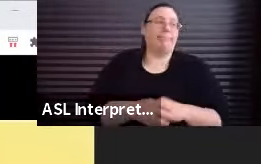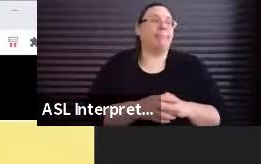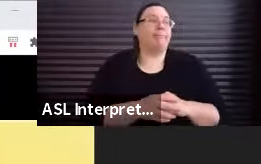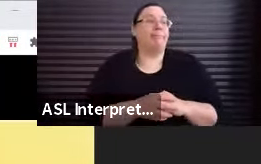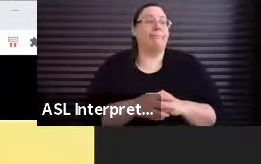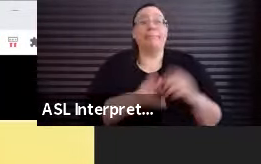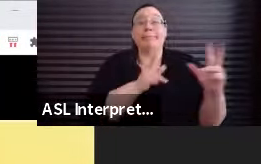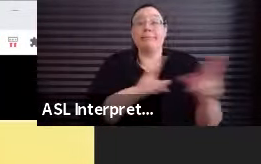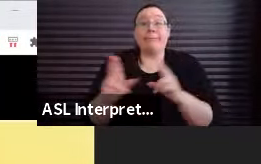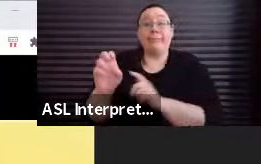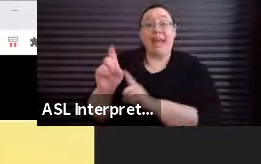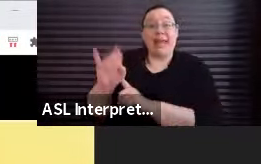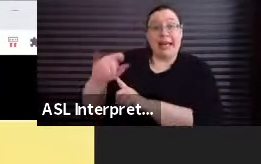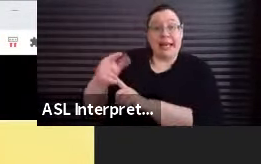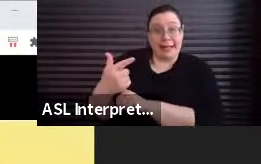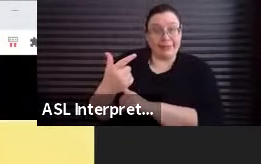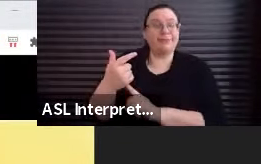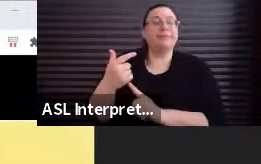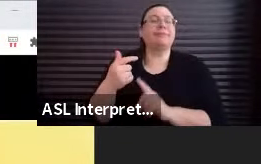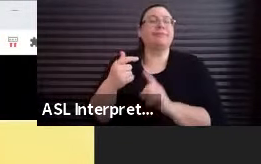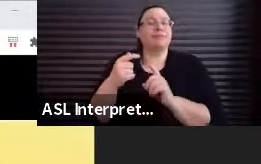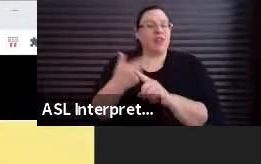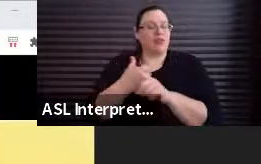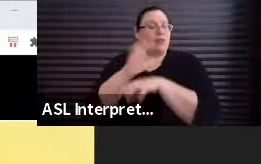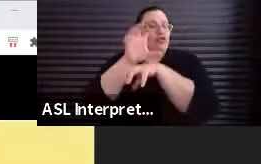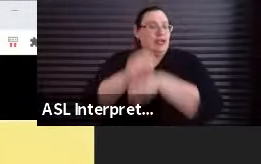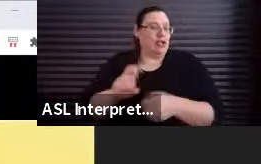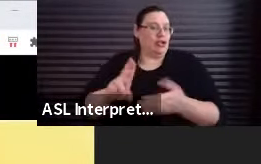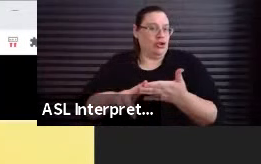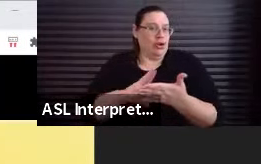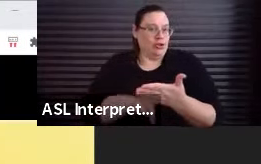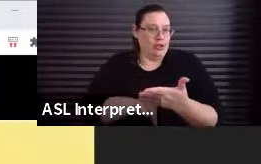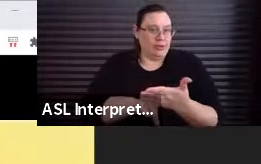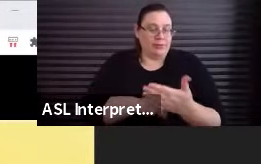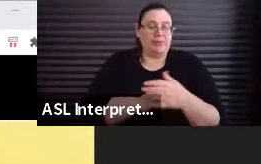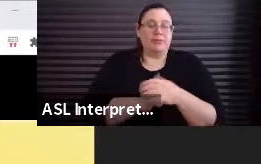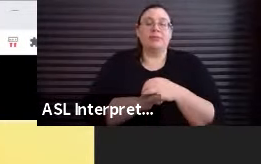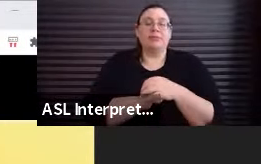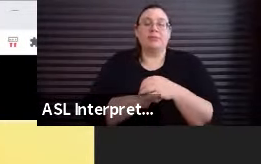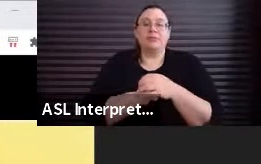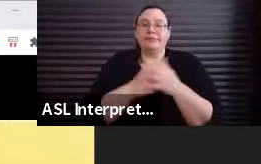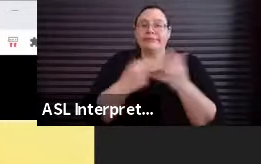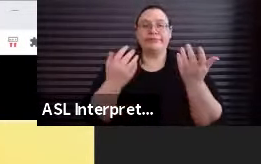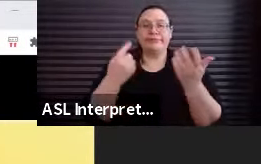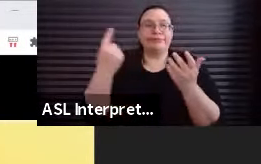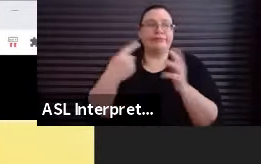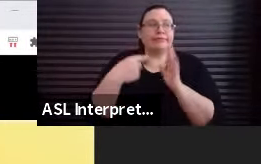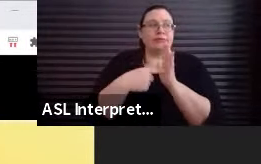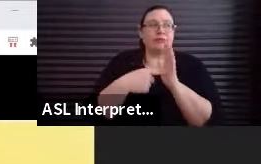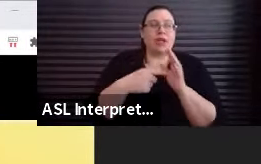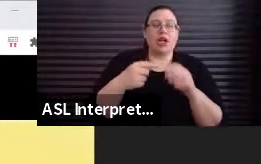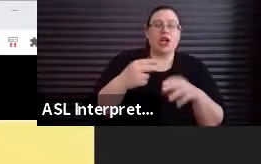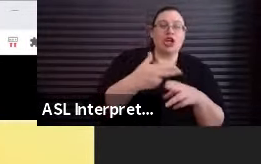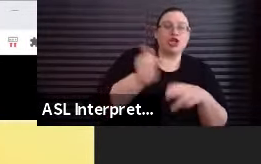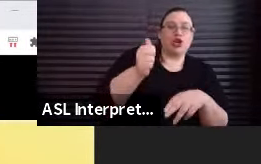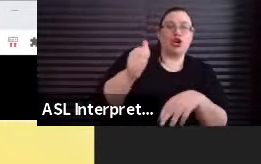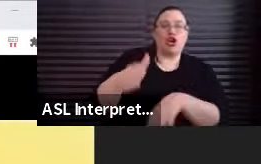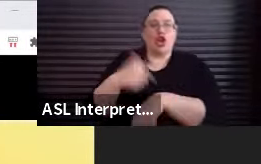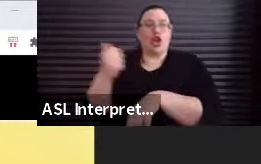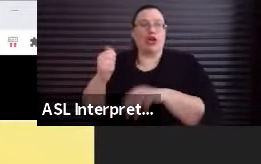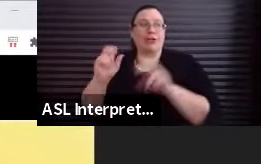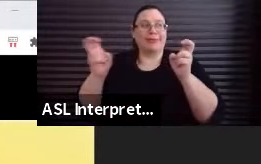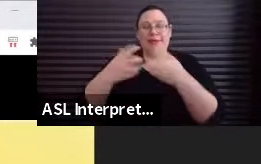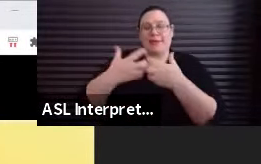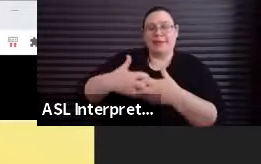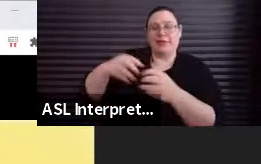Editing under the traditional contract. So there's something called the shorter longer. We call it the mechanical edit,